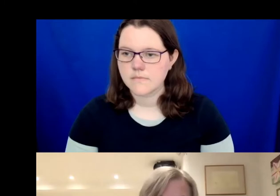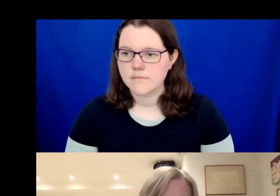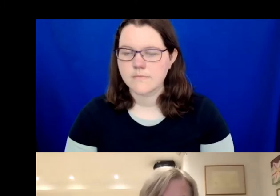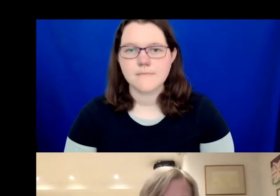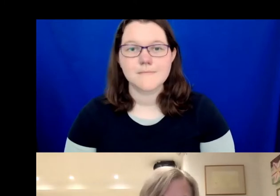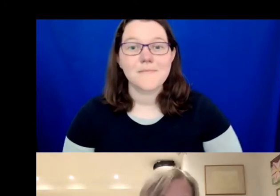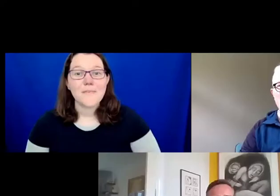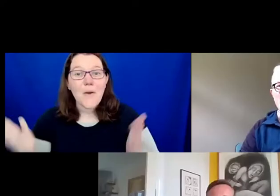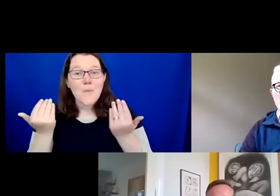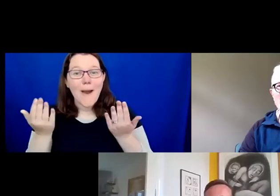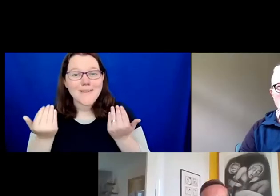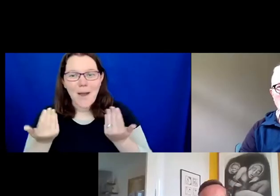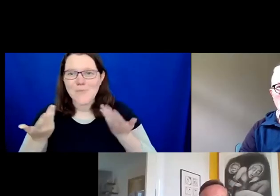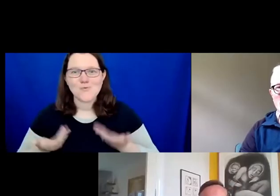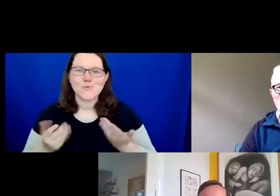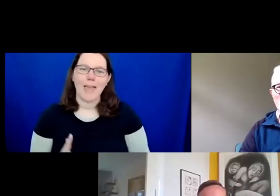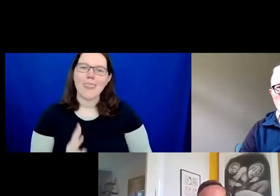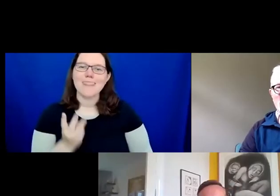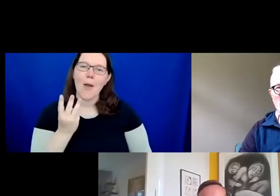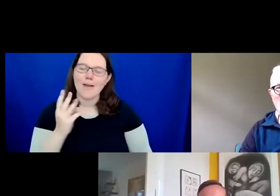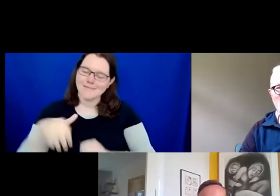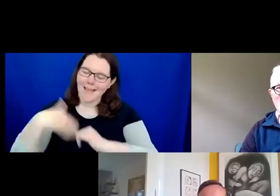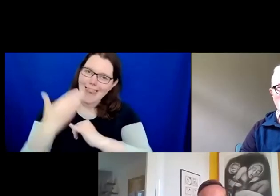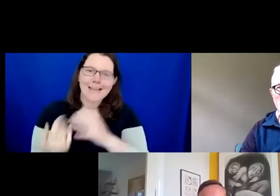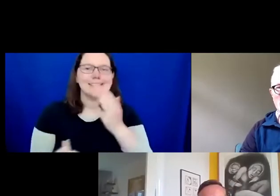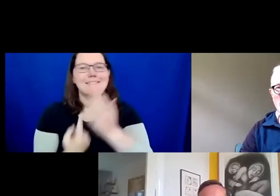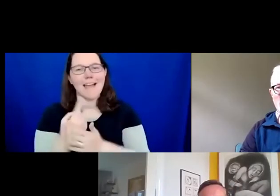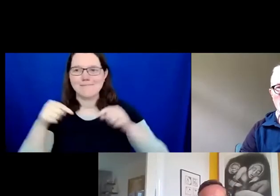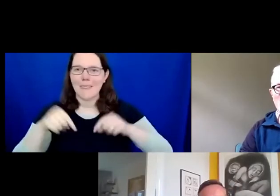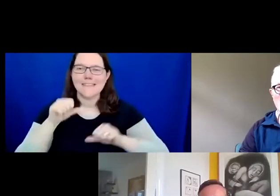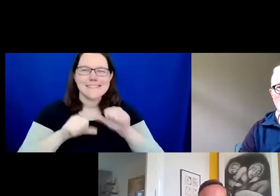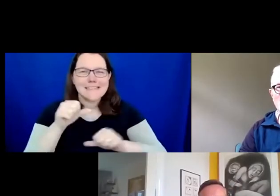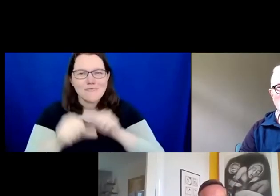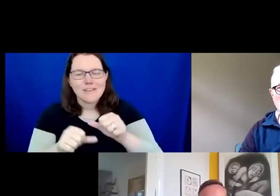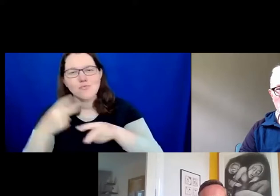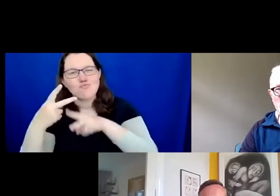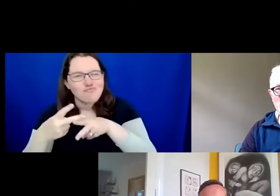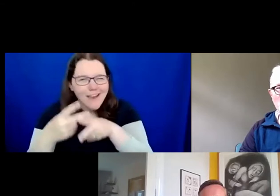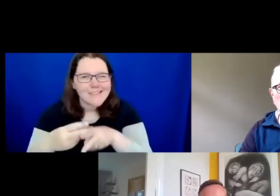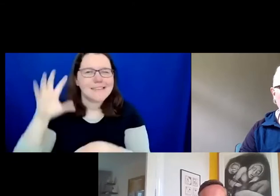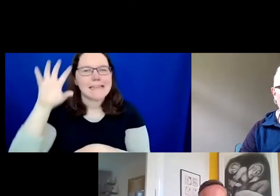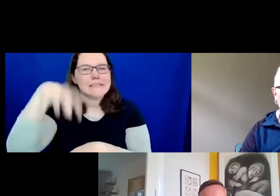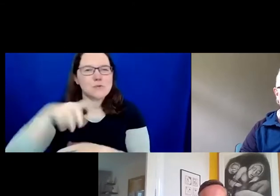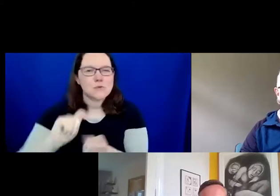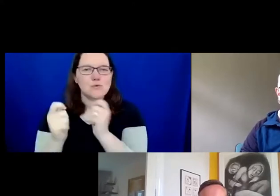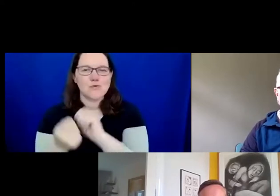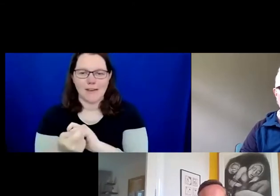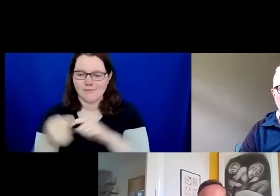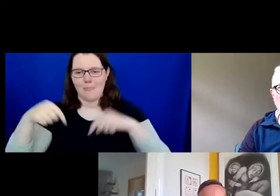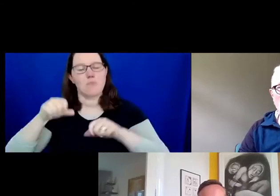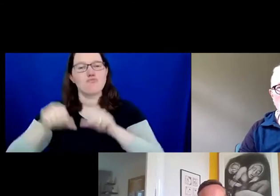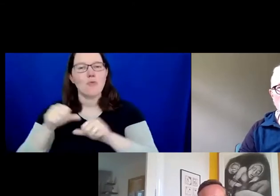Welcome to the third and final event in the series of Curating Institutional Change for the Future Curators